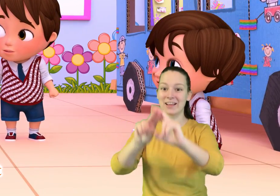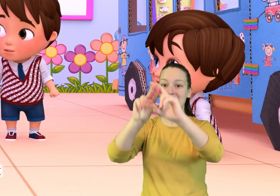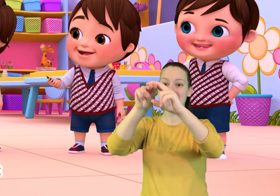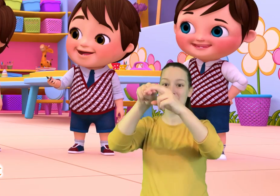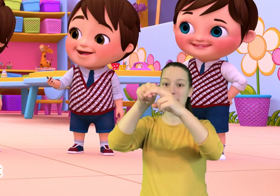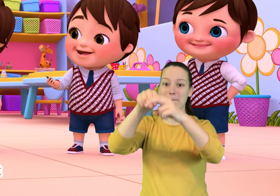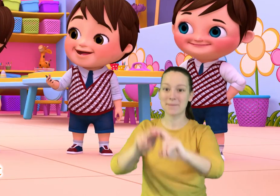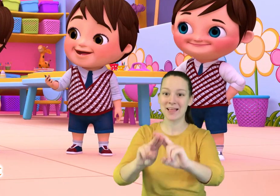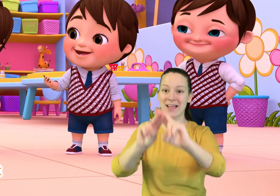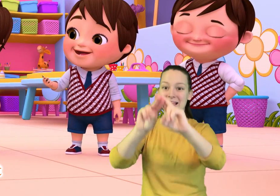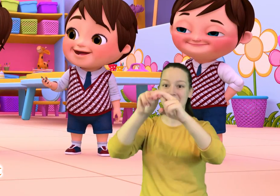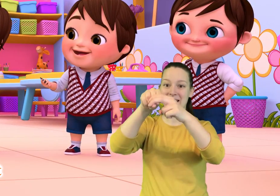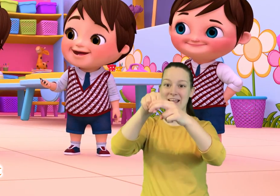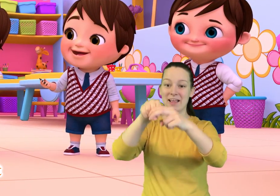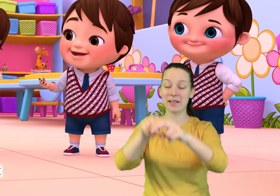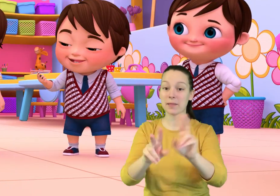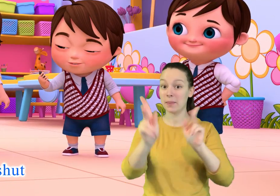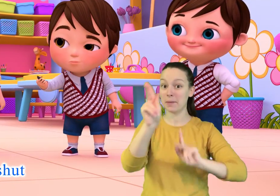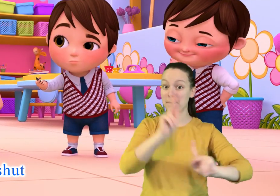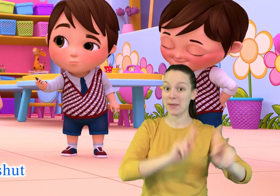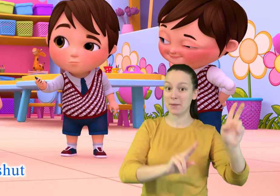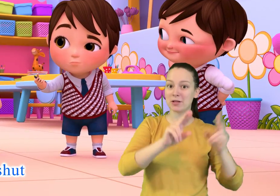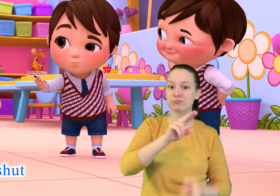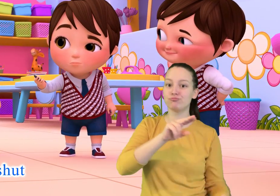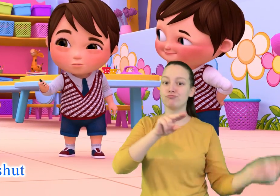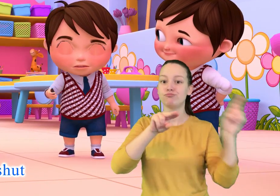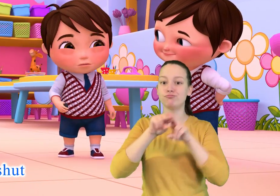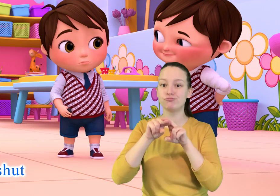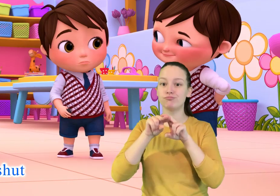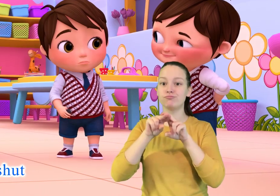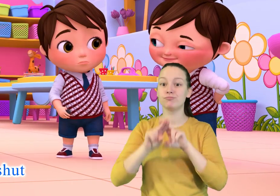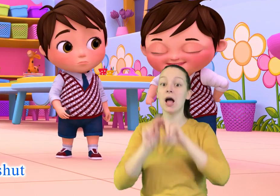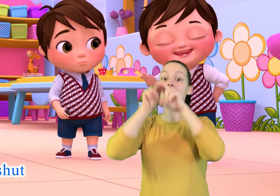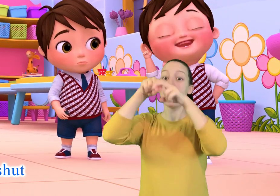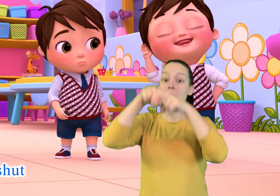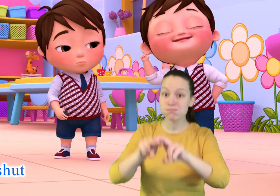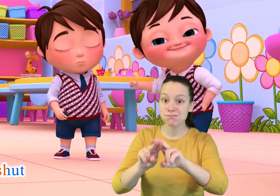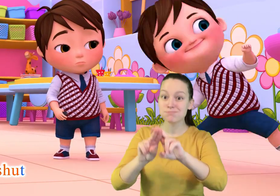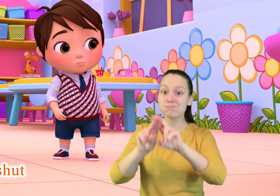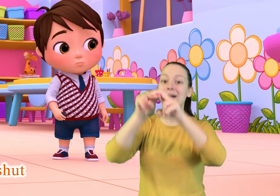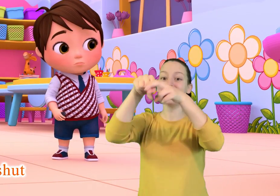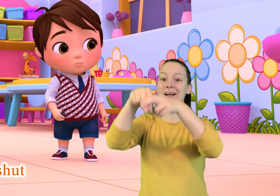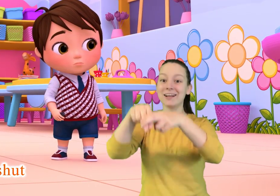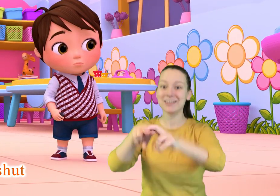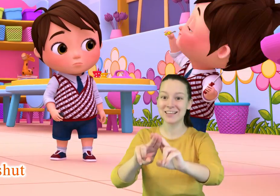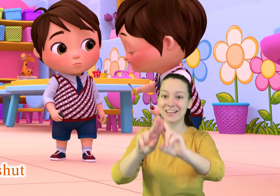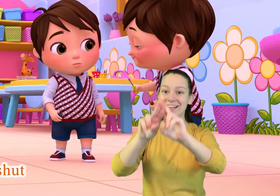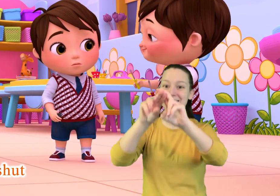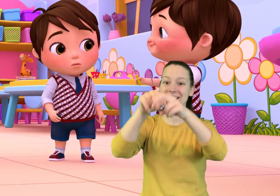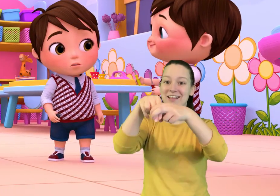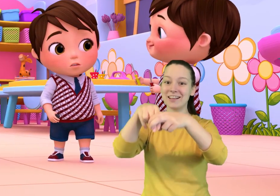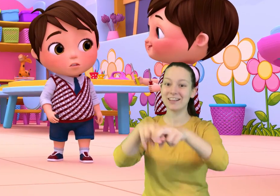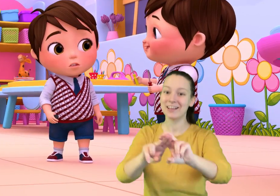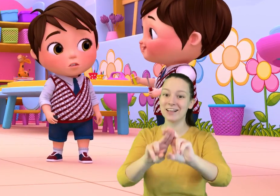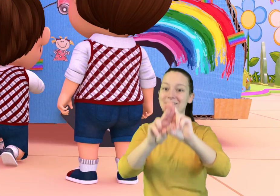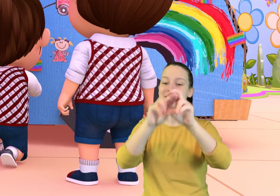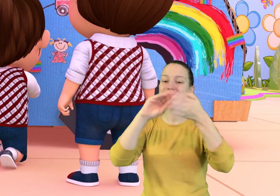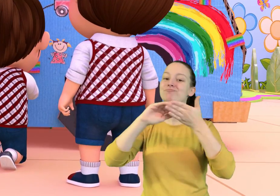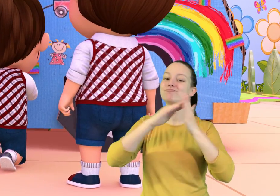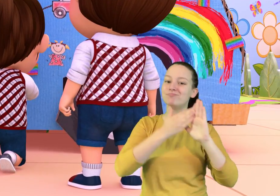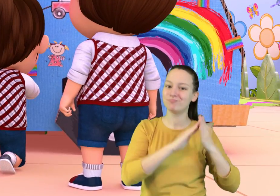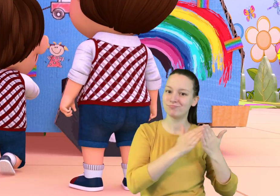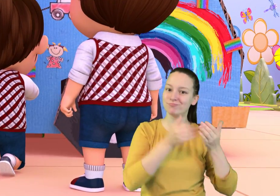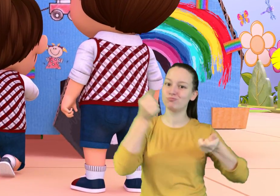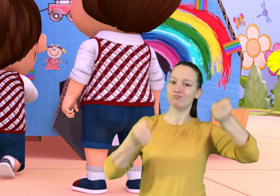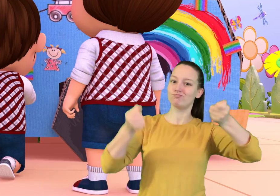shut open and shut the doors on the bus go open and shut